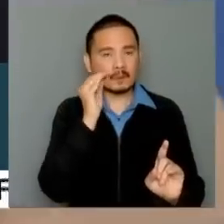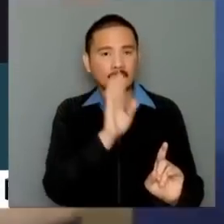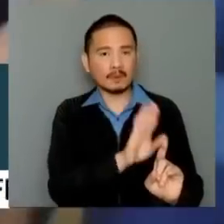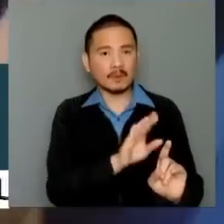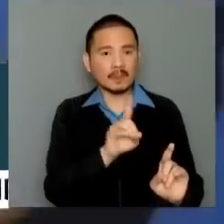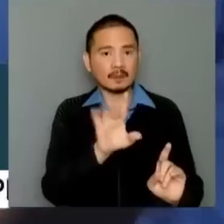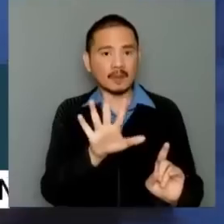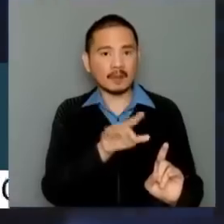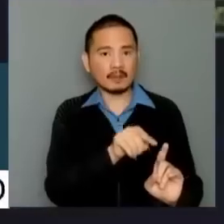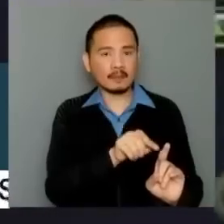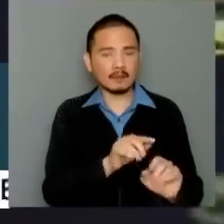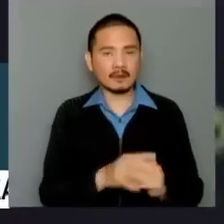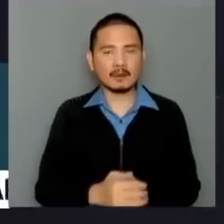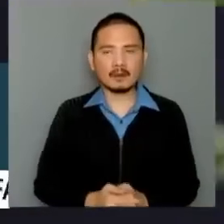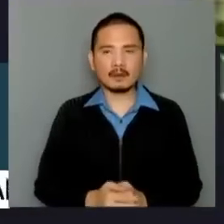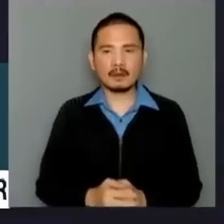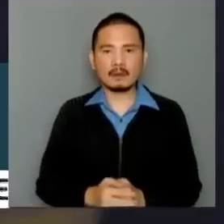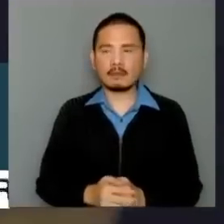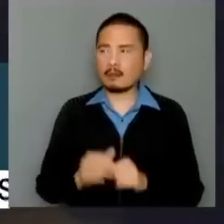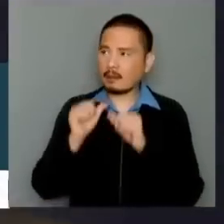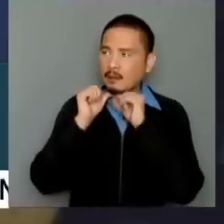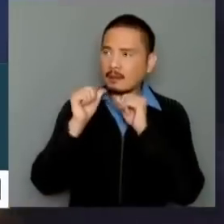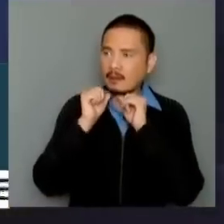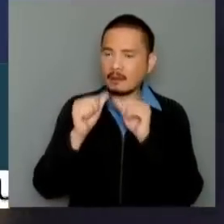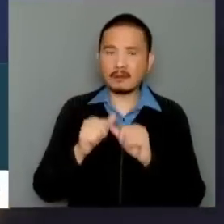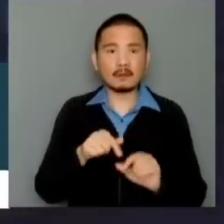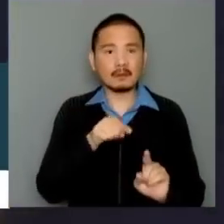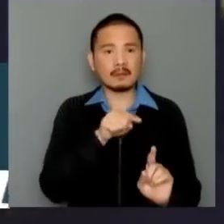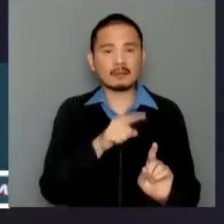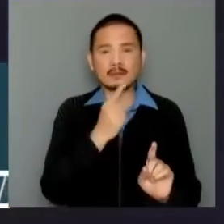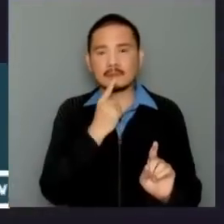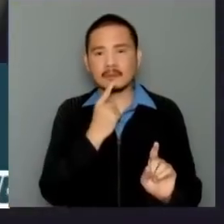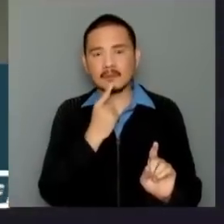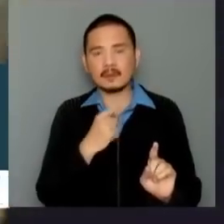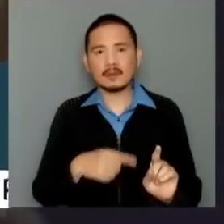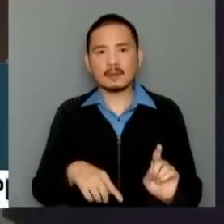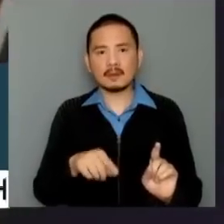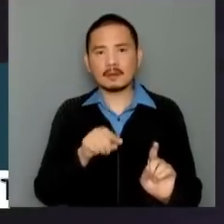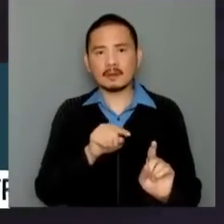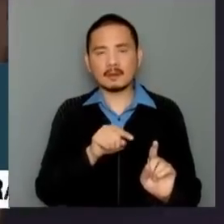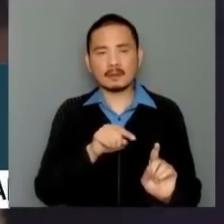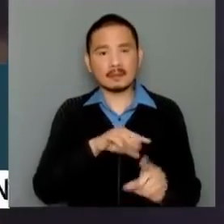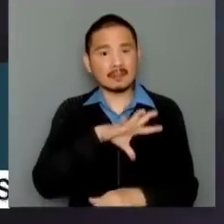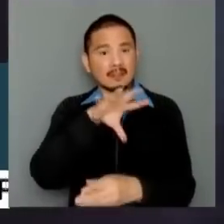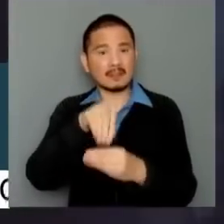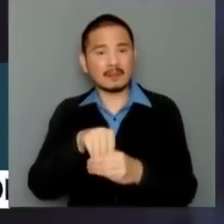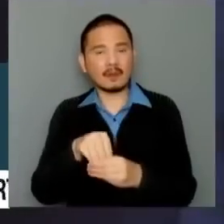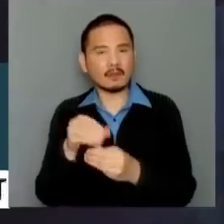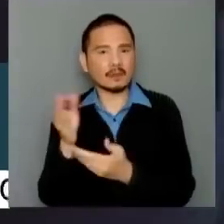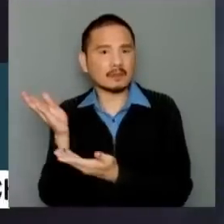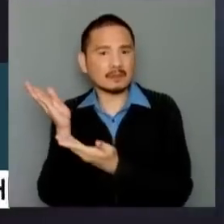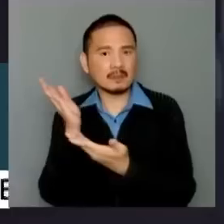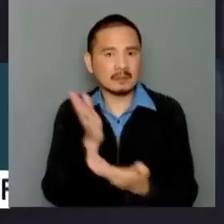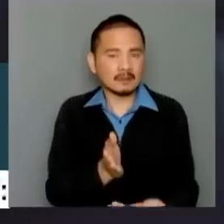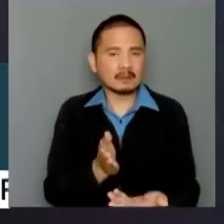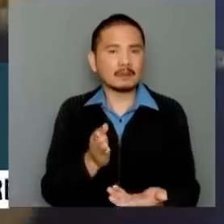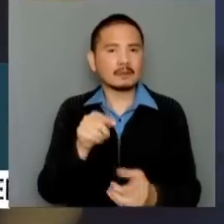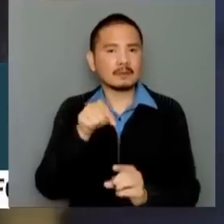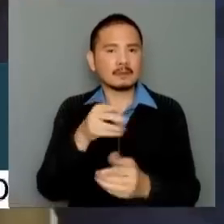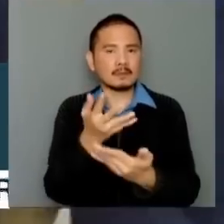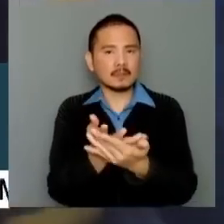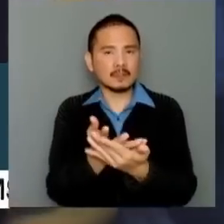of allegations that de Lima, former Justice Secretary, enabled illegal drug trade inside the New Bilibid prison and collected money to allegedly fund